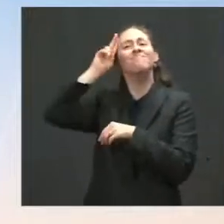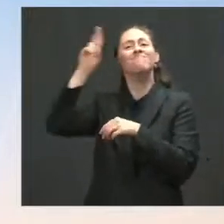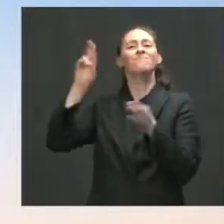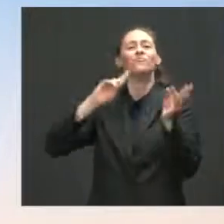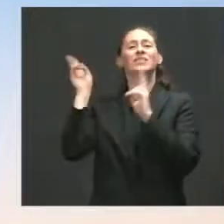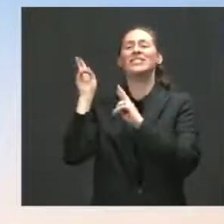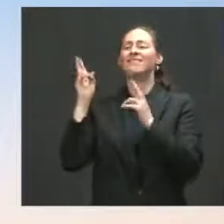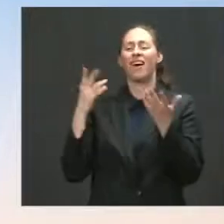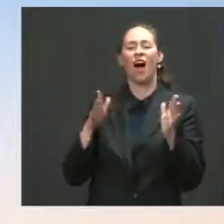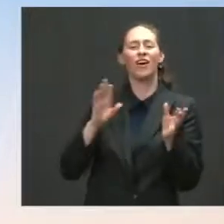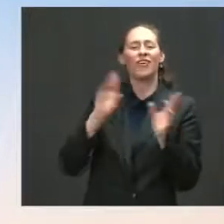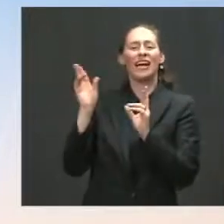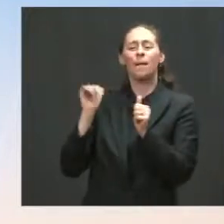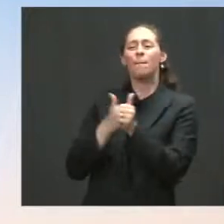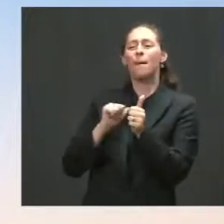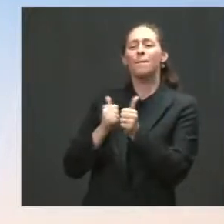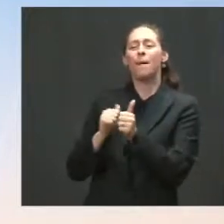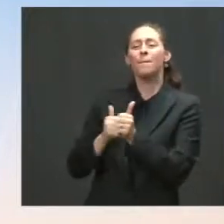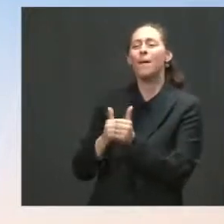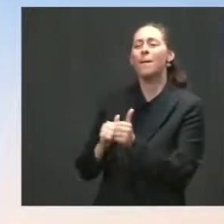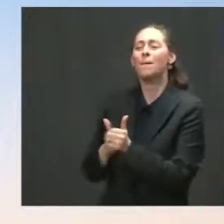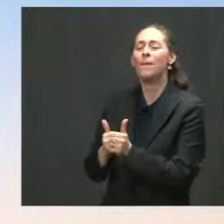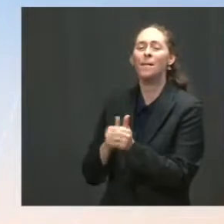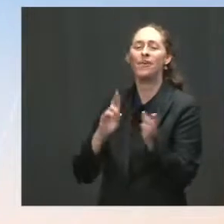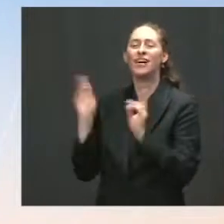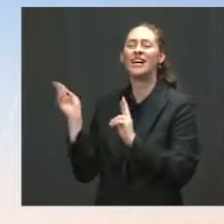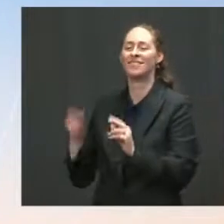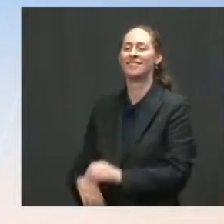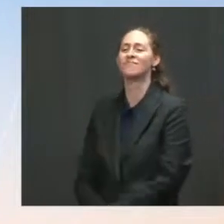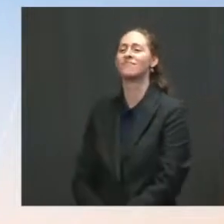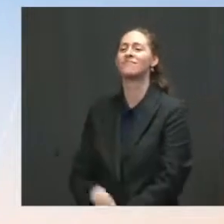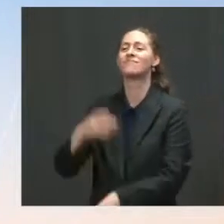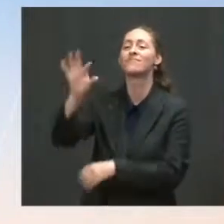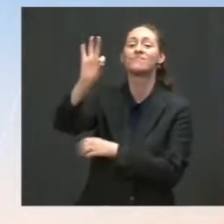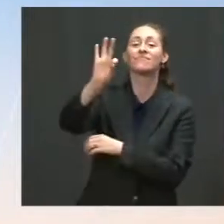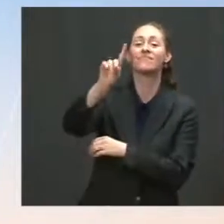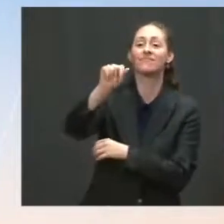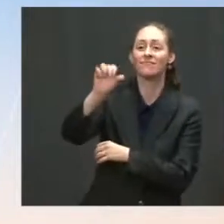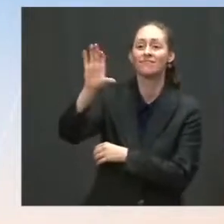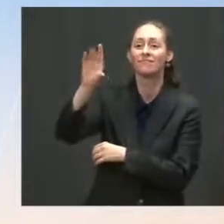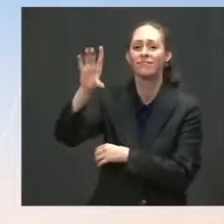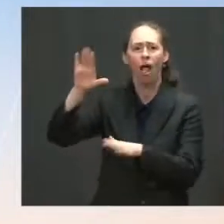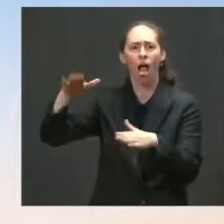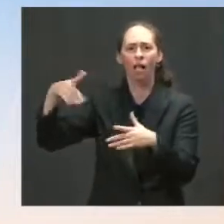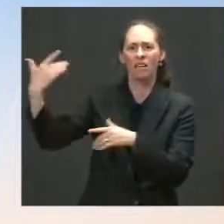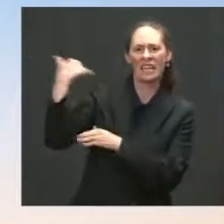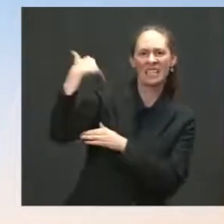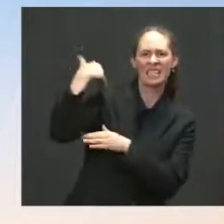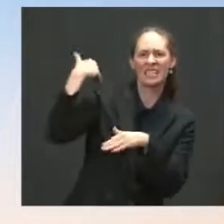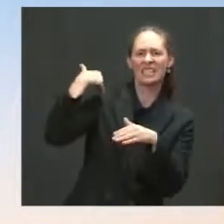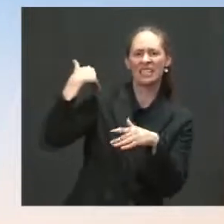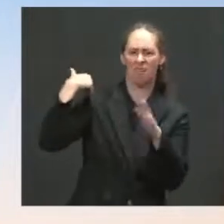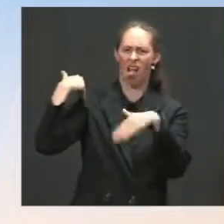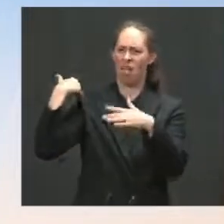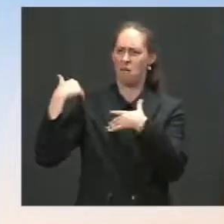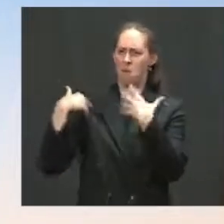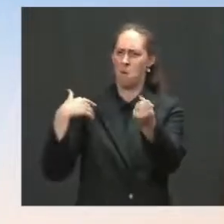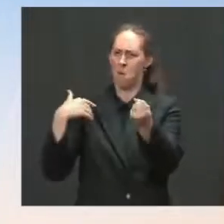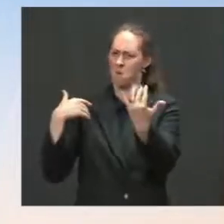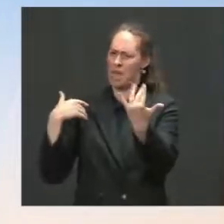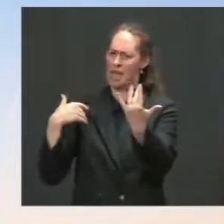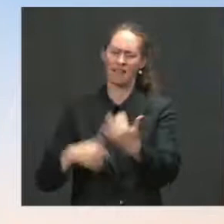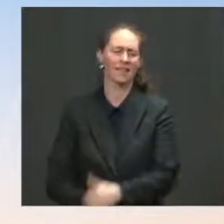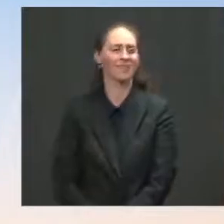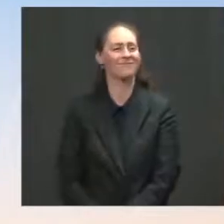what the FDA and the CDC are recommending, and we are conveying that directly to officials. Thank you, Jen. There's been a major push